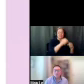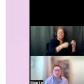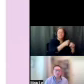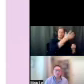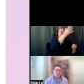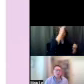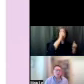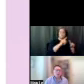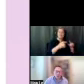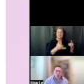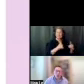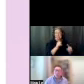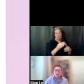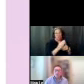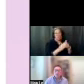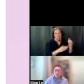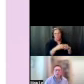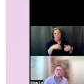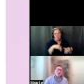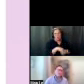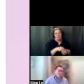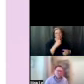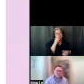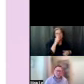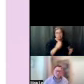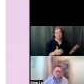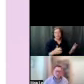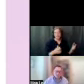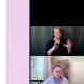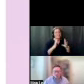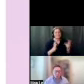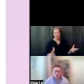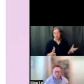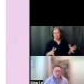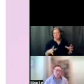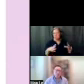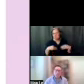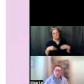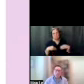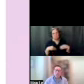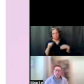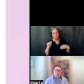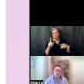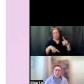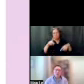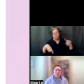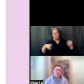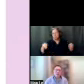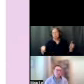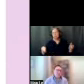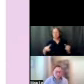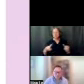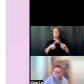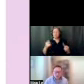skin. But we're all somewhere different. But the point being, once we are comfortable enough,